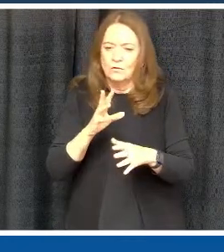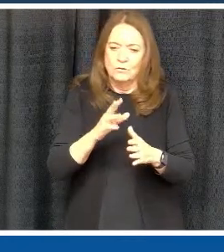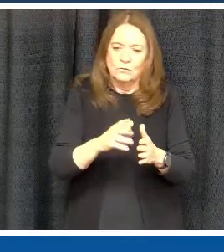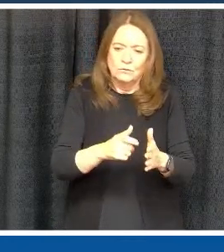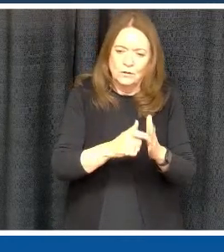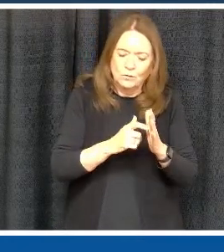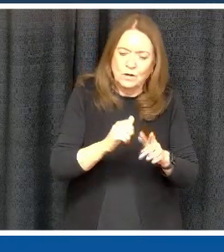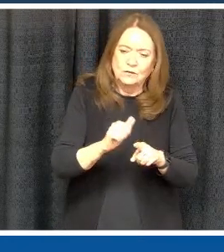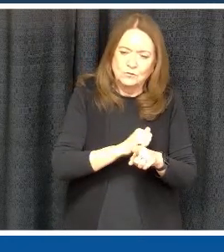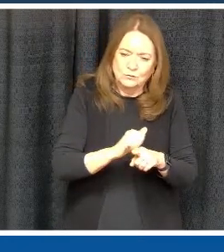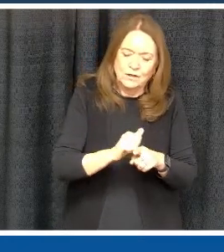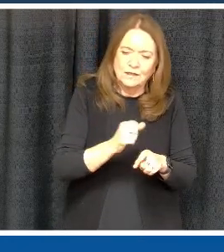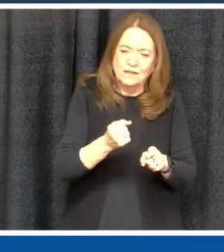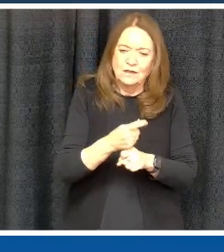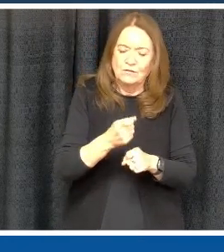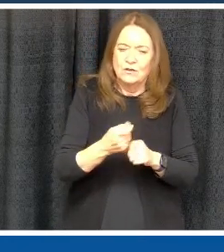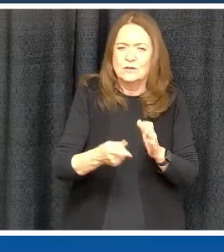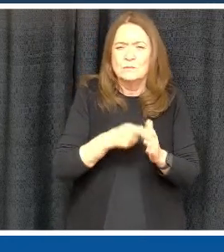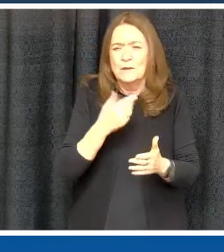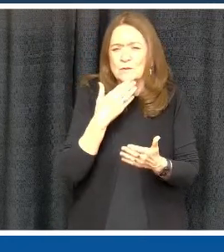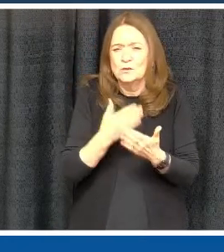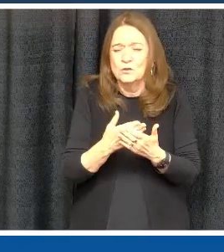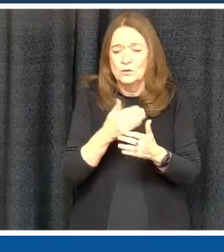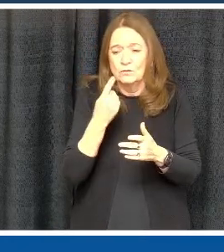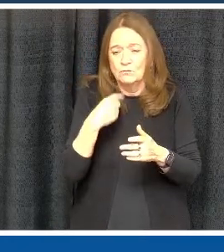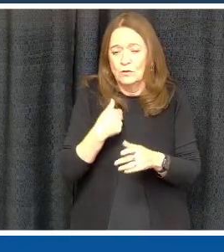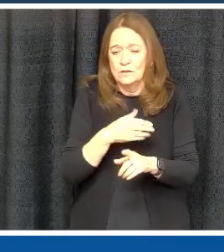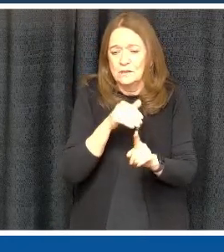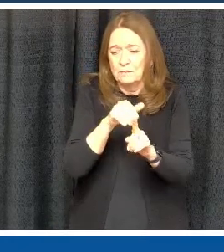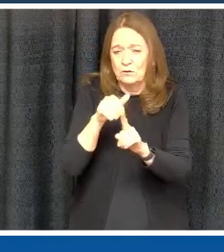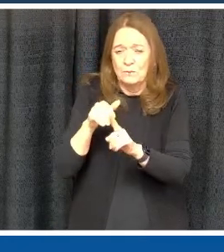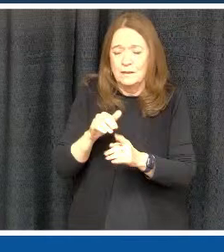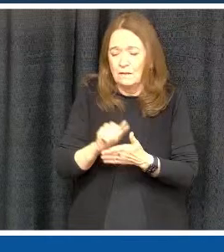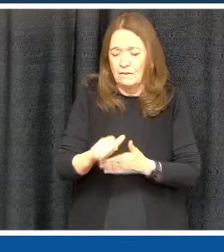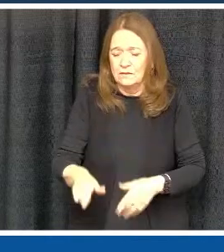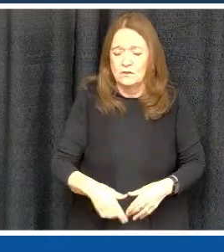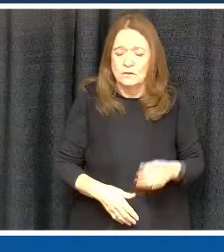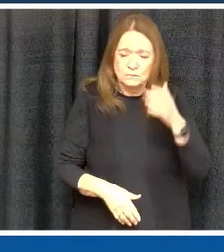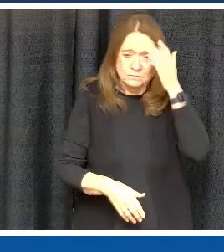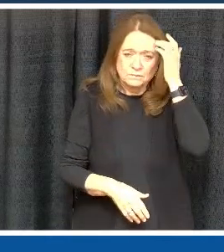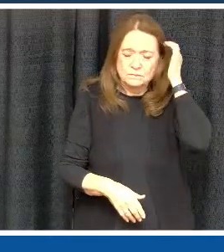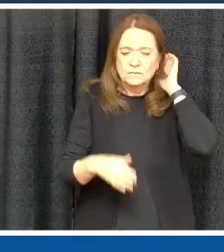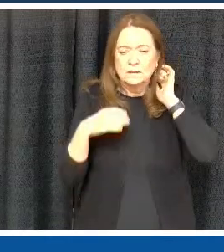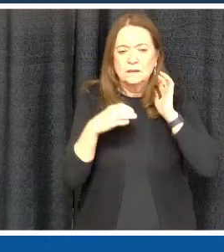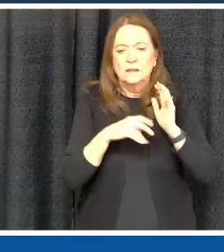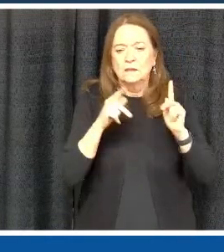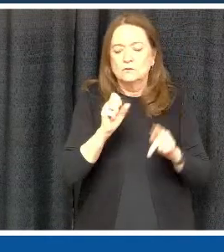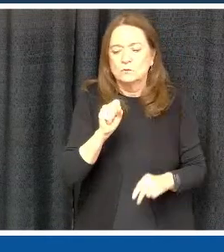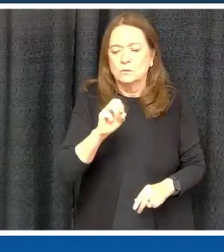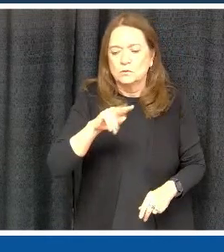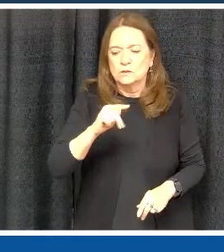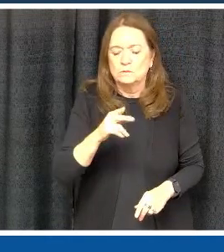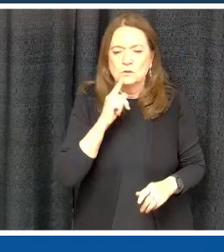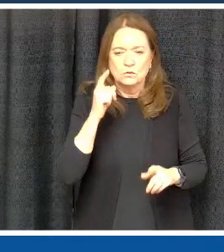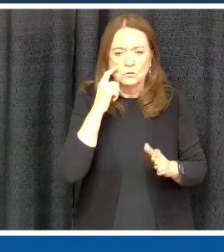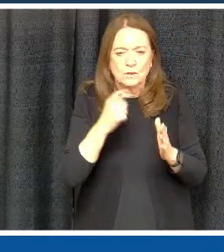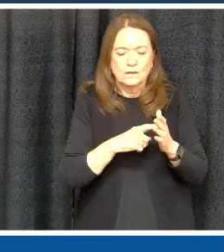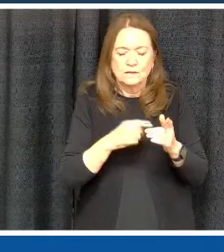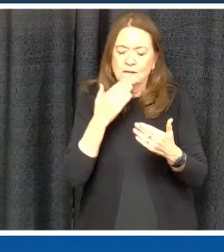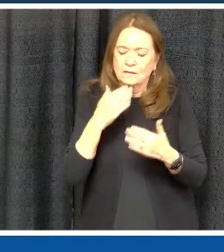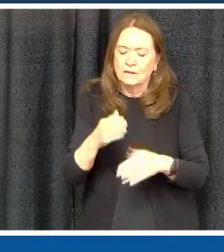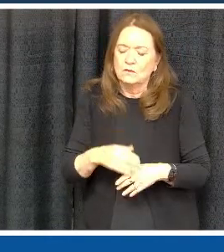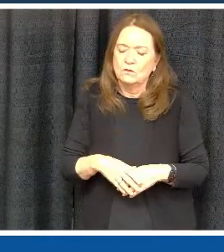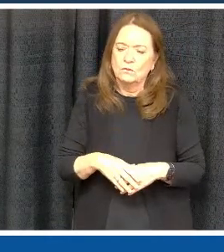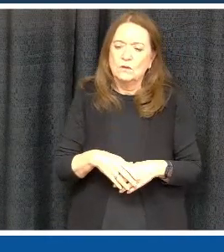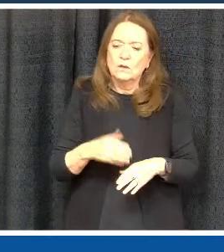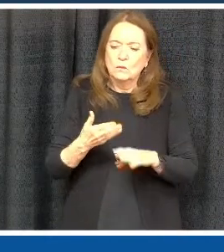training every year. Sometimes it's just good to be reminded. That's all. Councilperson Smith, you're recognized. Thank you for the